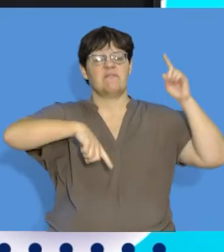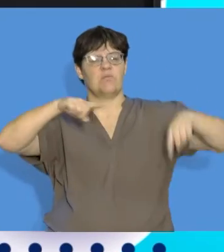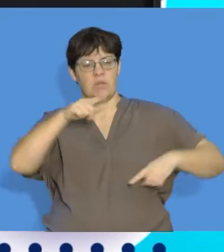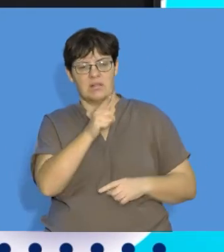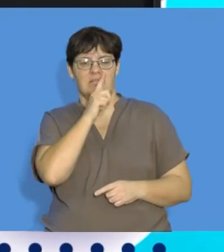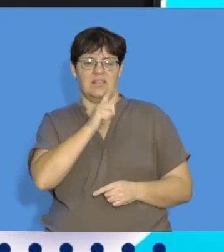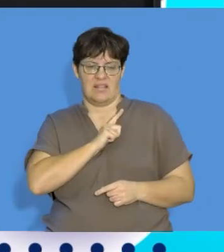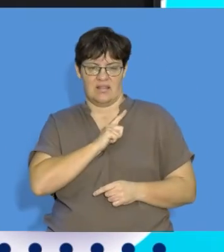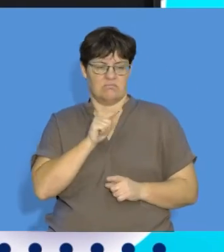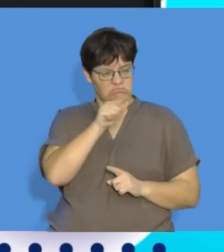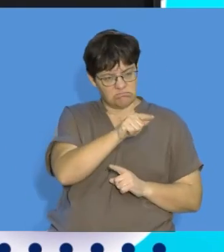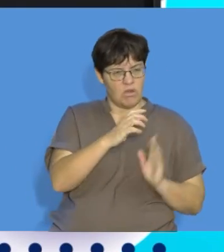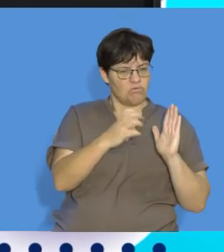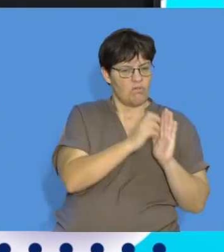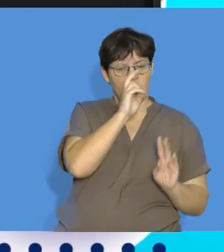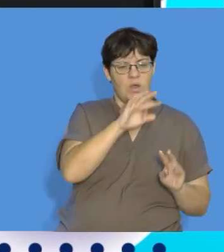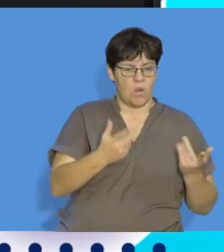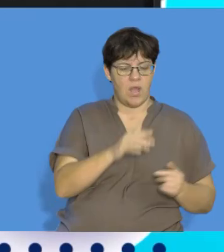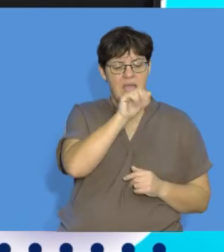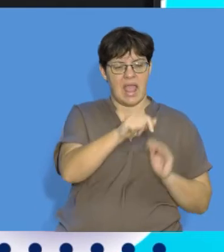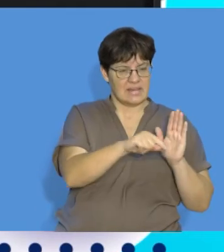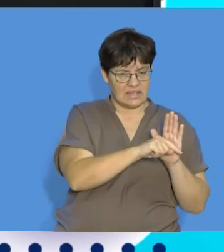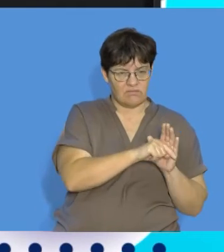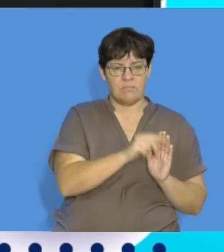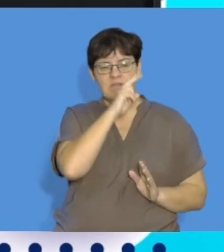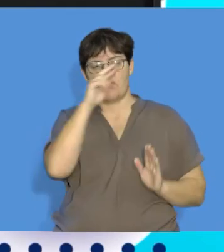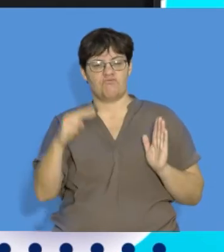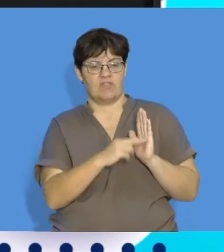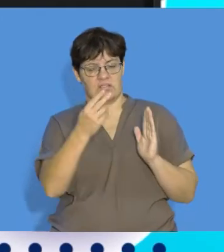which are variables, tell us about the graph. If a is